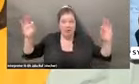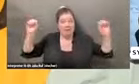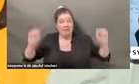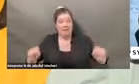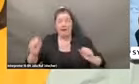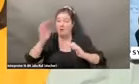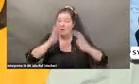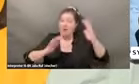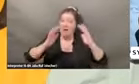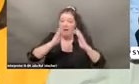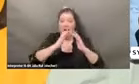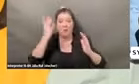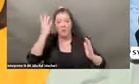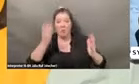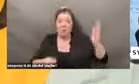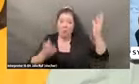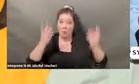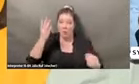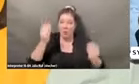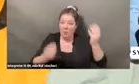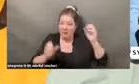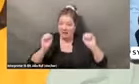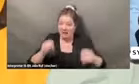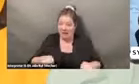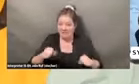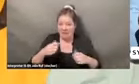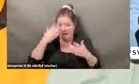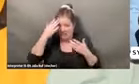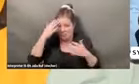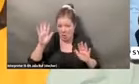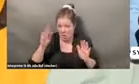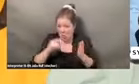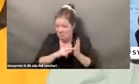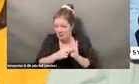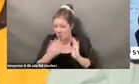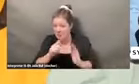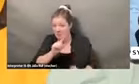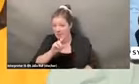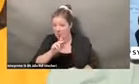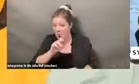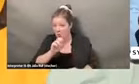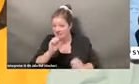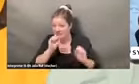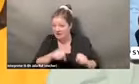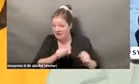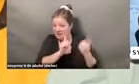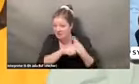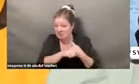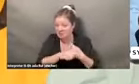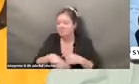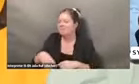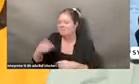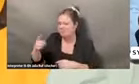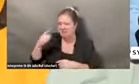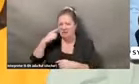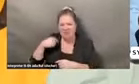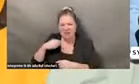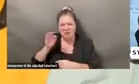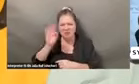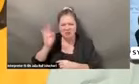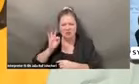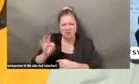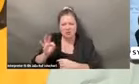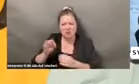background material means, but maybe Lucas, you can take that one. Yeah, I think the question means the relevant resources or